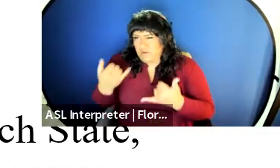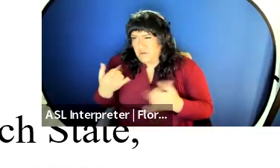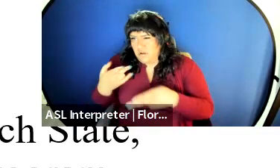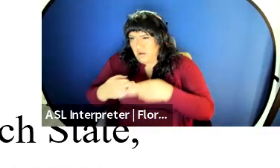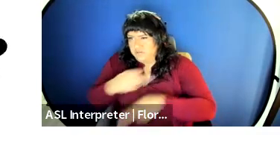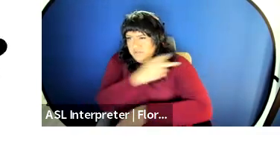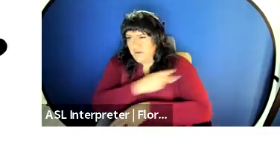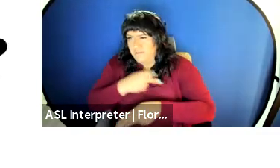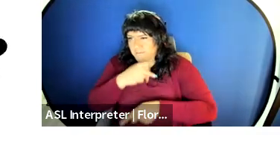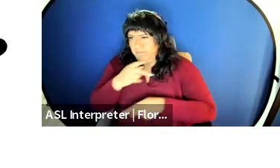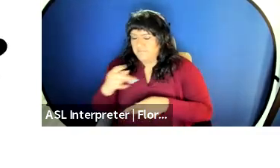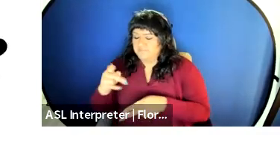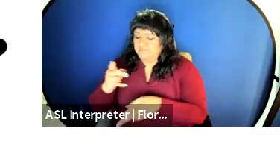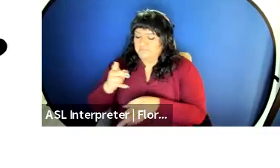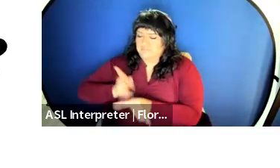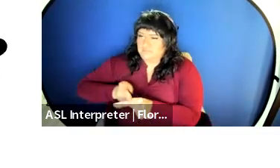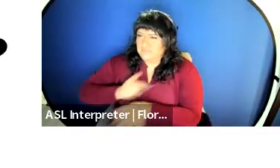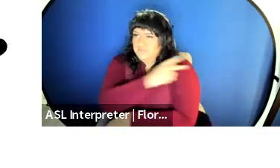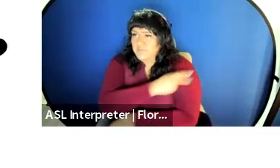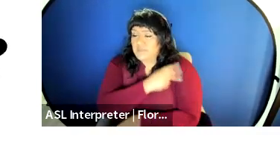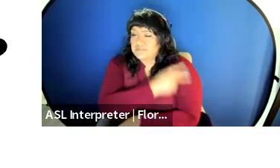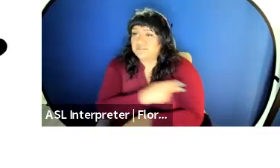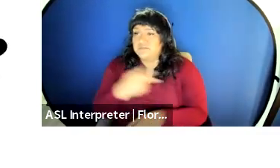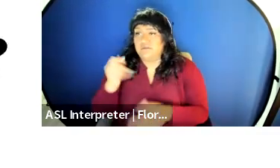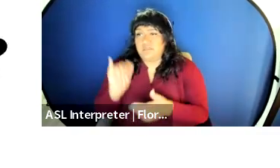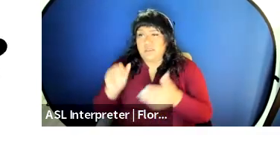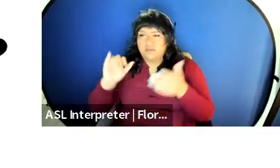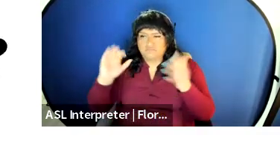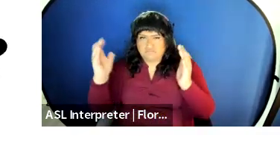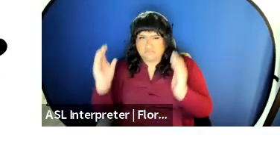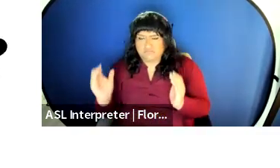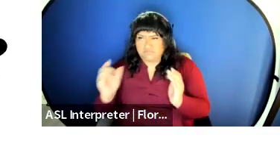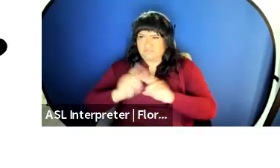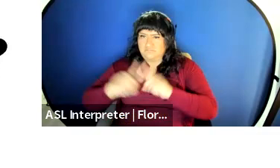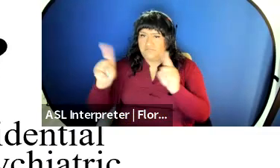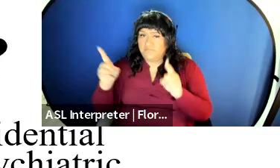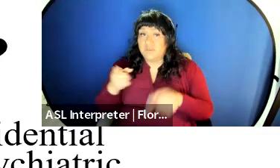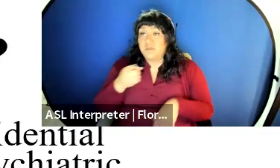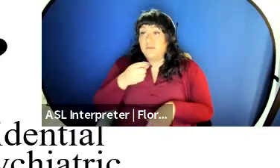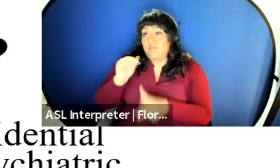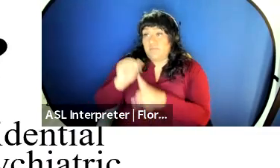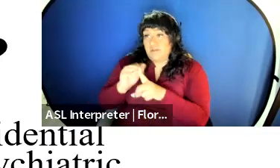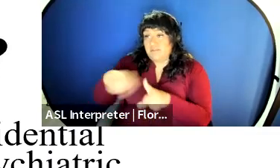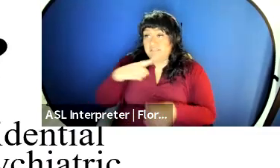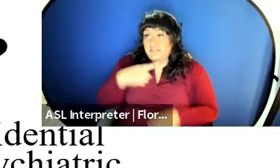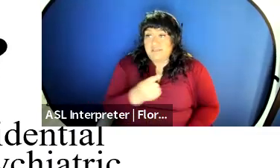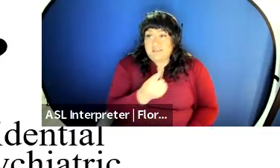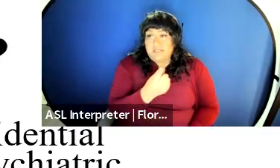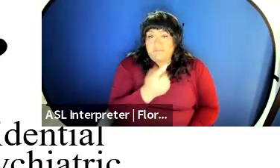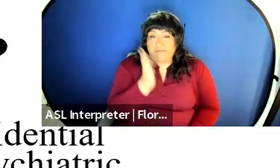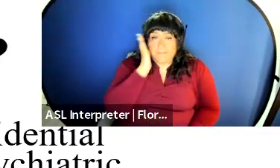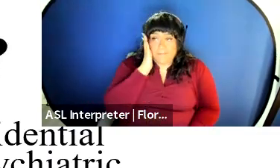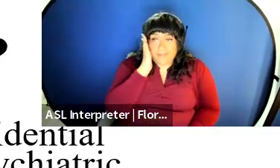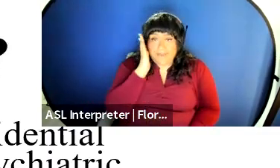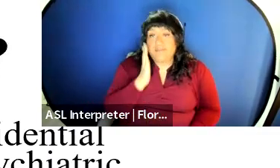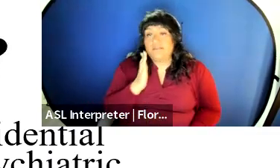the comparison in a very significant way. So reminder, they said 11 beds. So the first thing the state mental